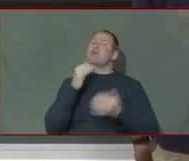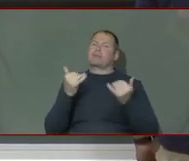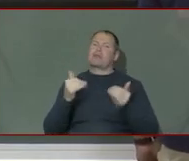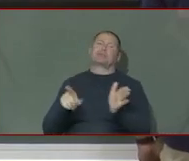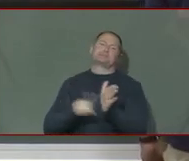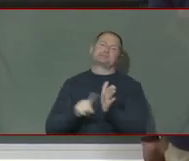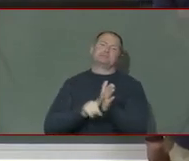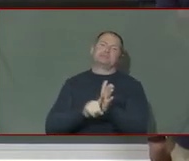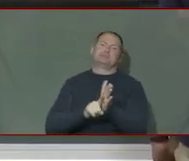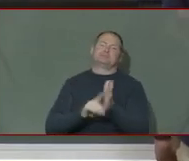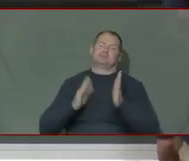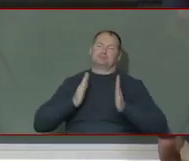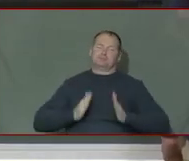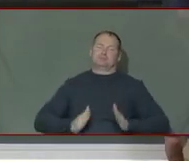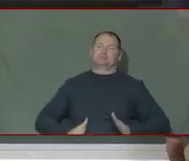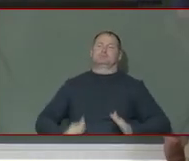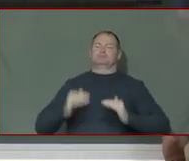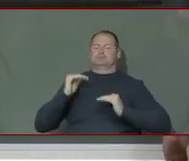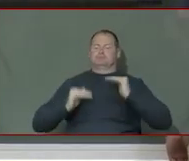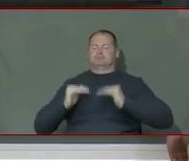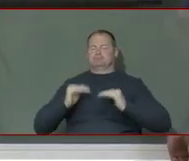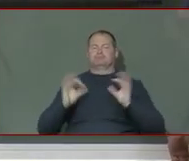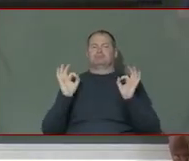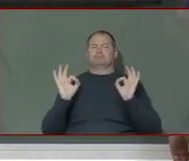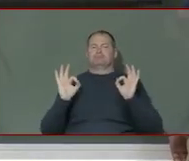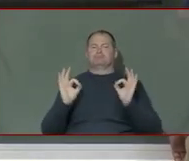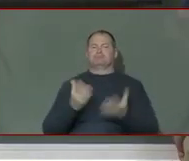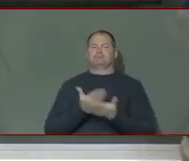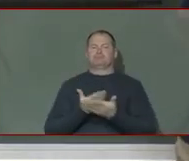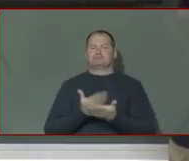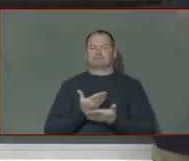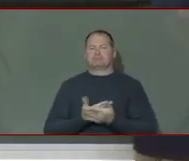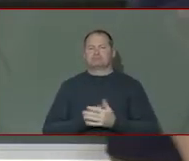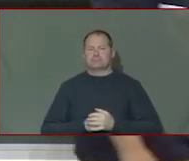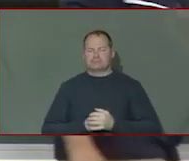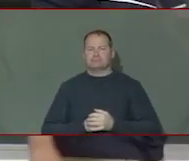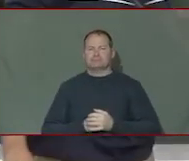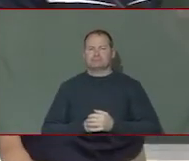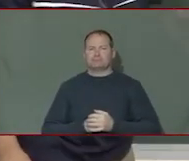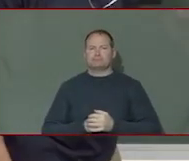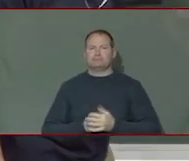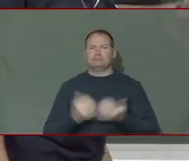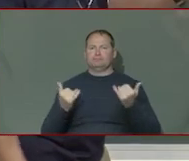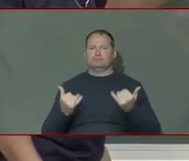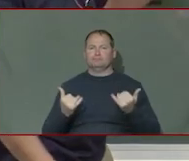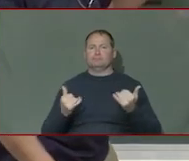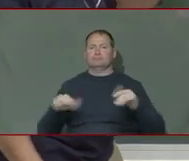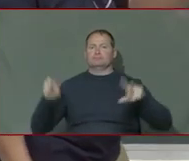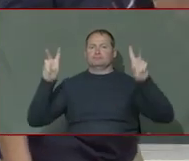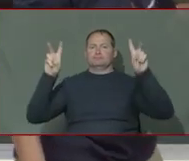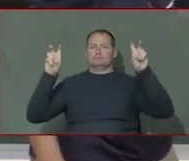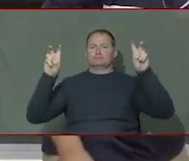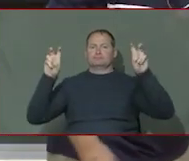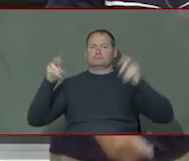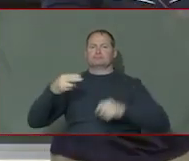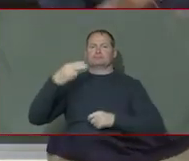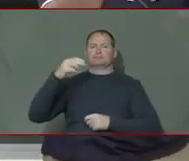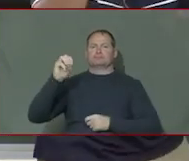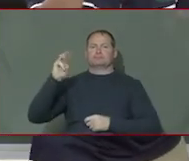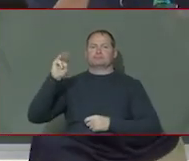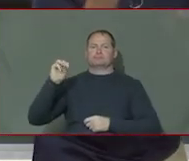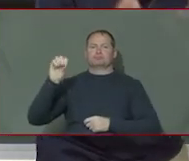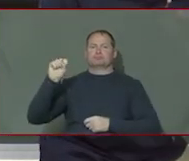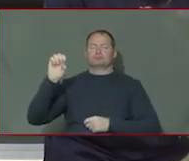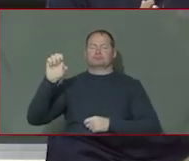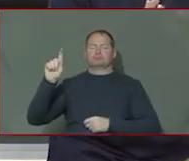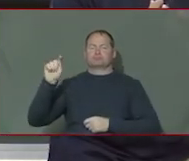role the kidneys play. We are busy with the chapter of homeostasis, And the kidneys are so important,